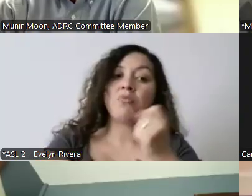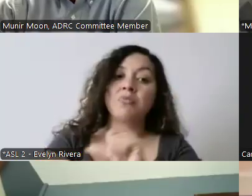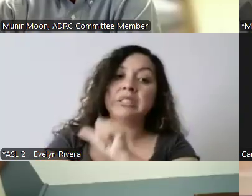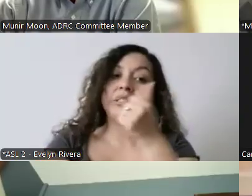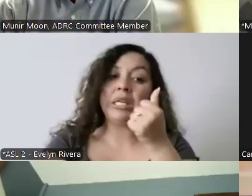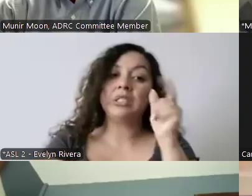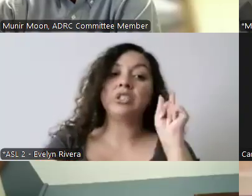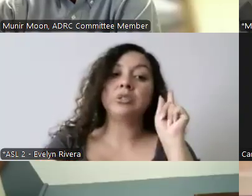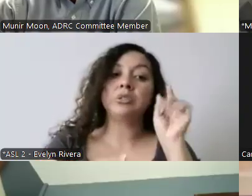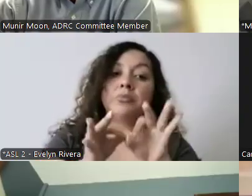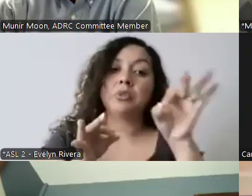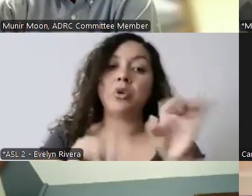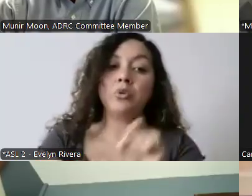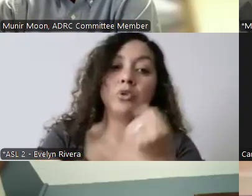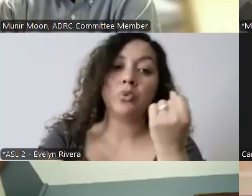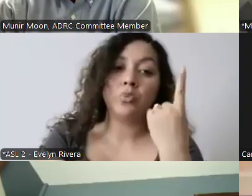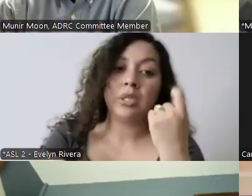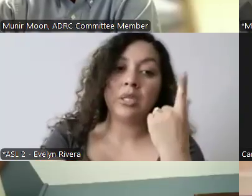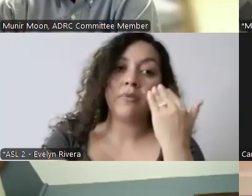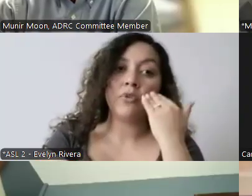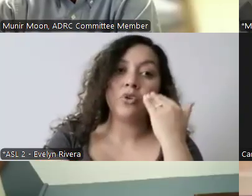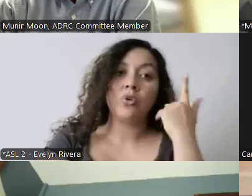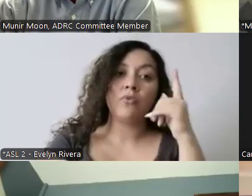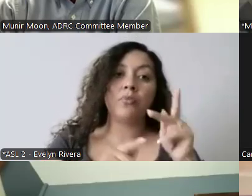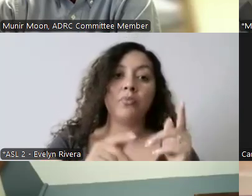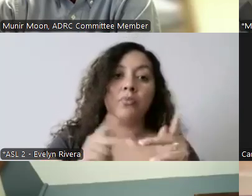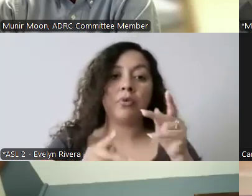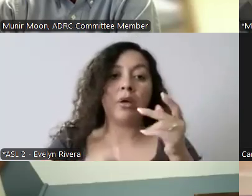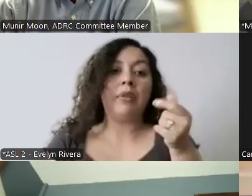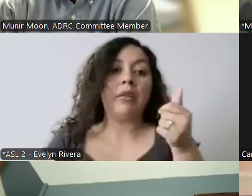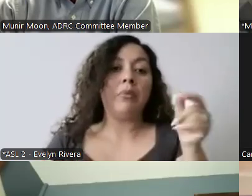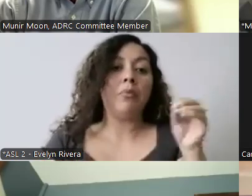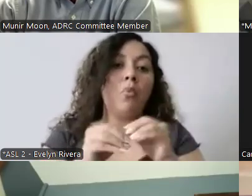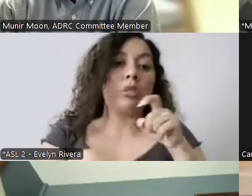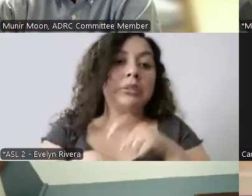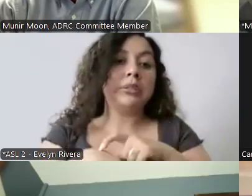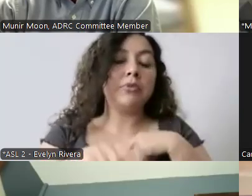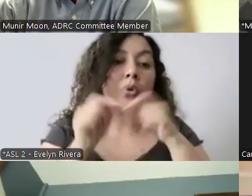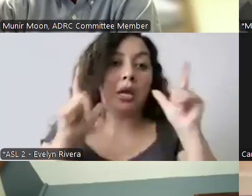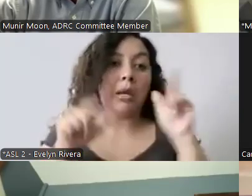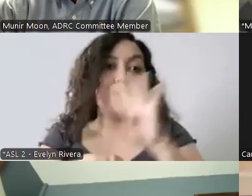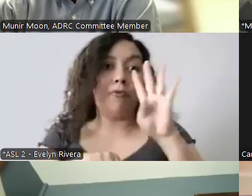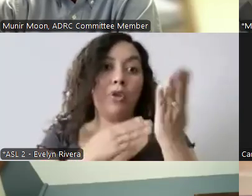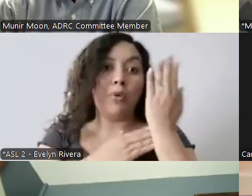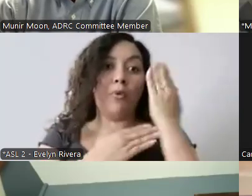from down south to have a little more time, or at least we don't have to get up at 4 in the morning to get up there at 10